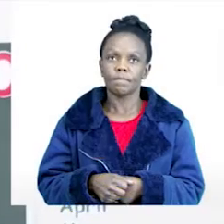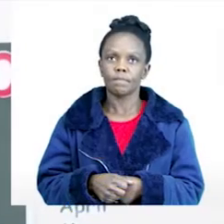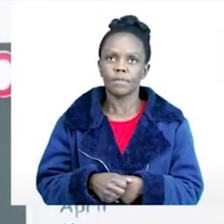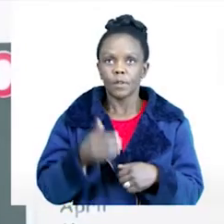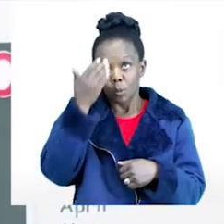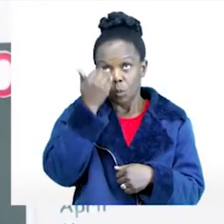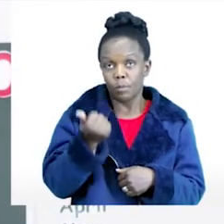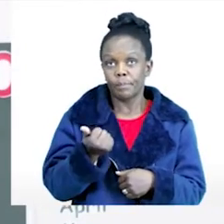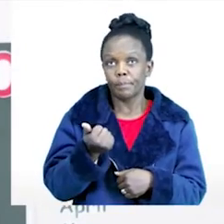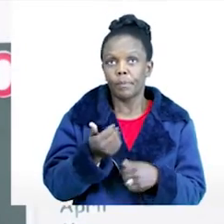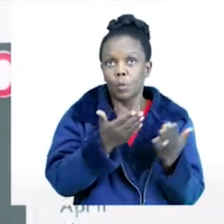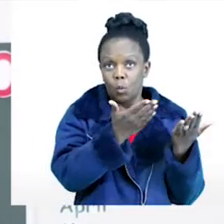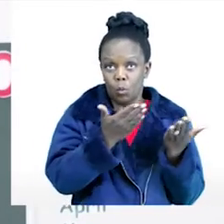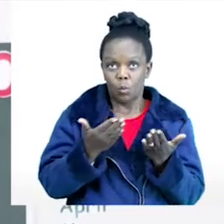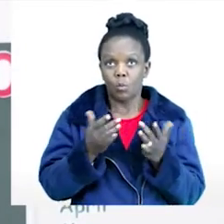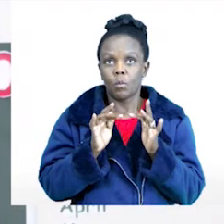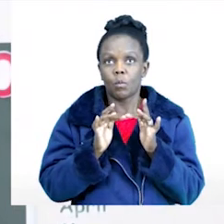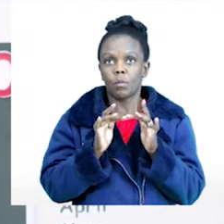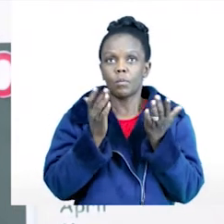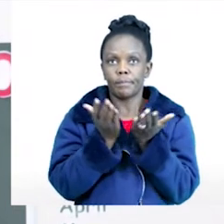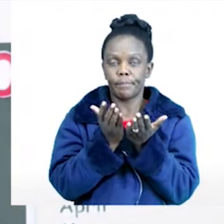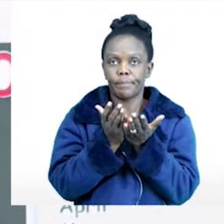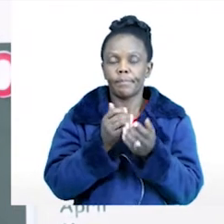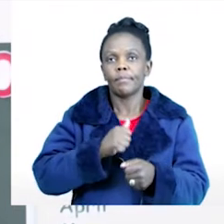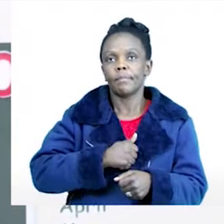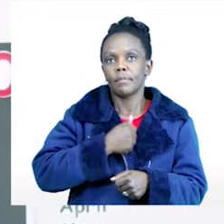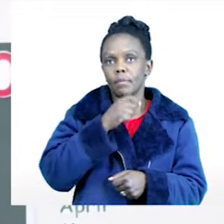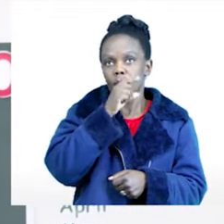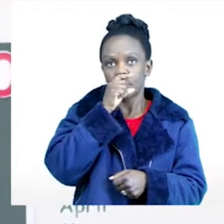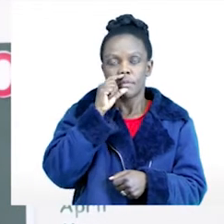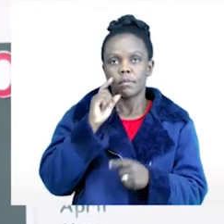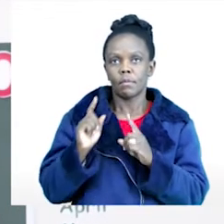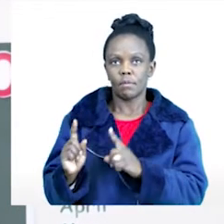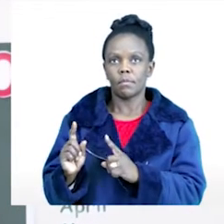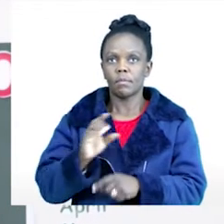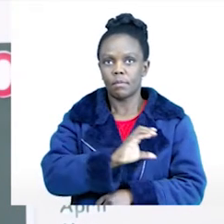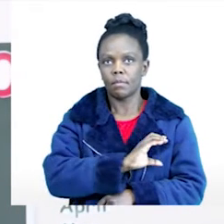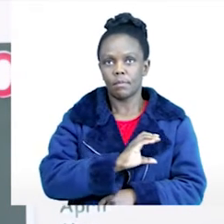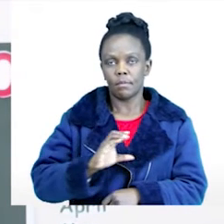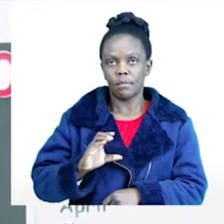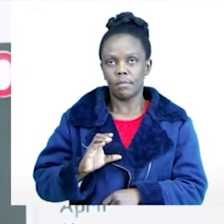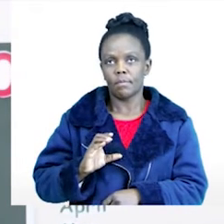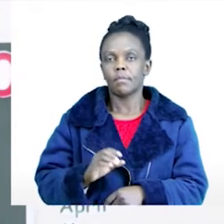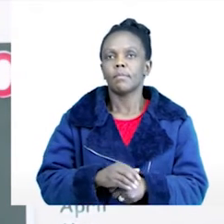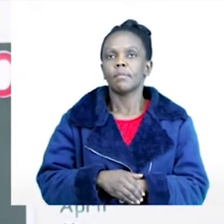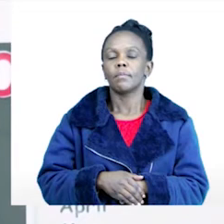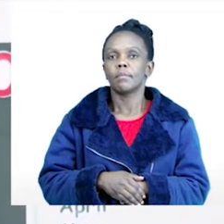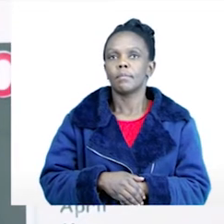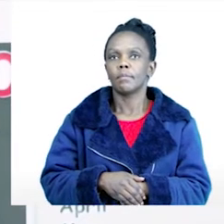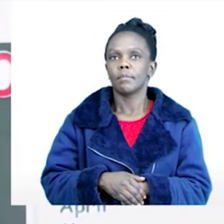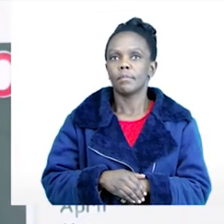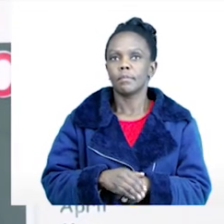Hello and welcome to My Zone Online School. My name is Teacher Mutsa and thank you so much for joining me.